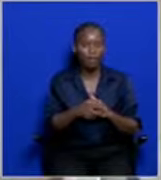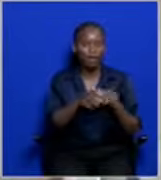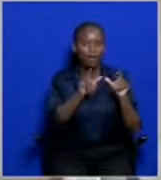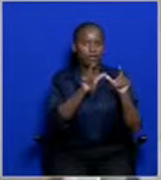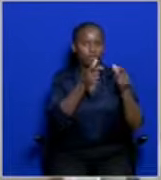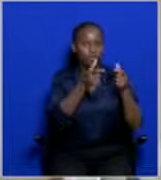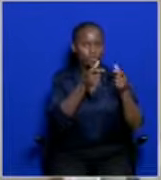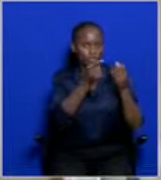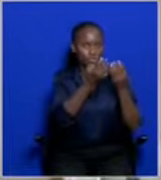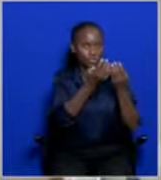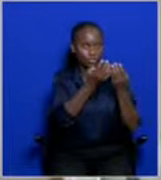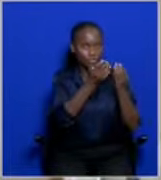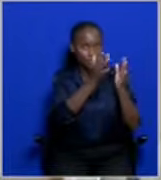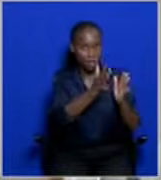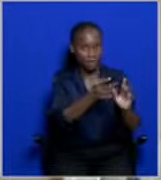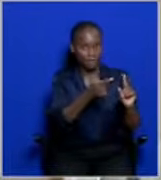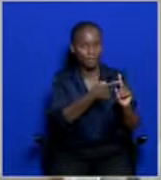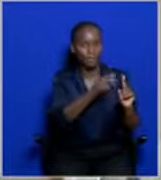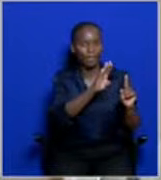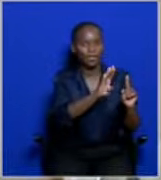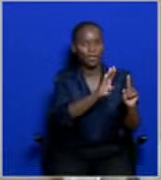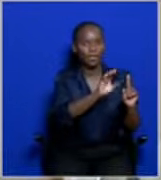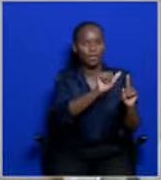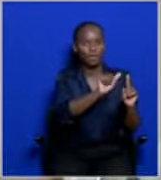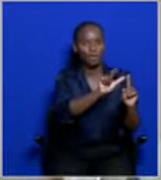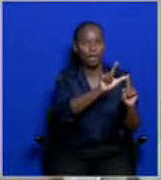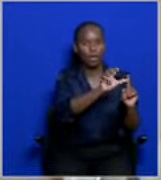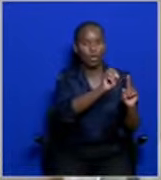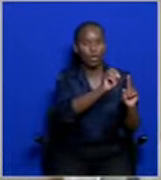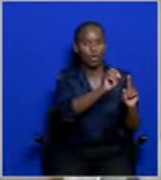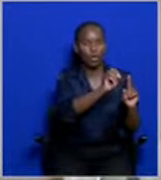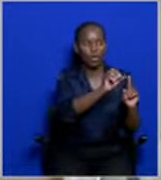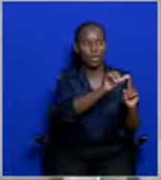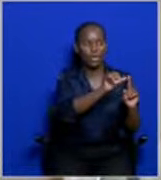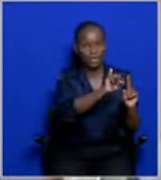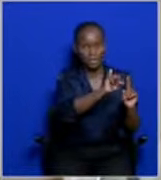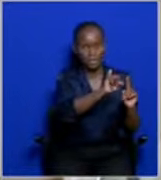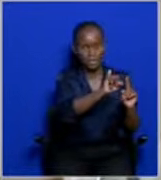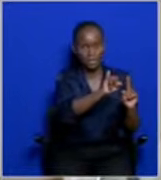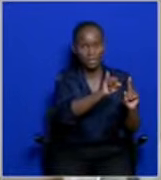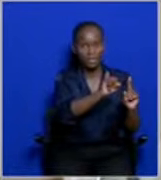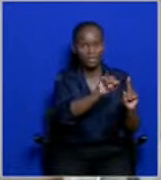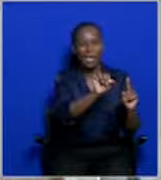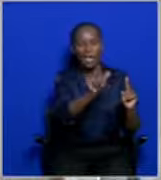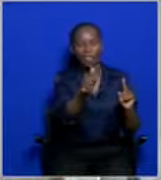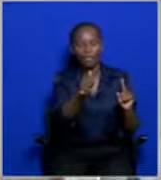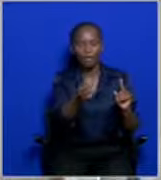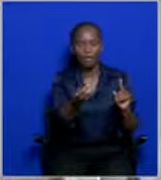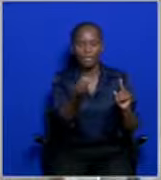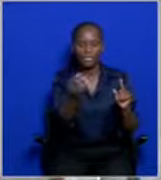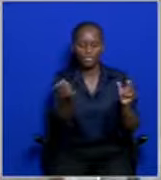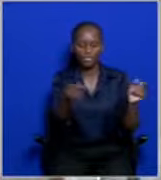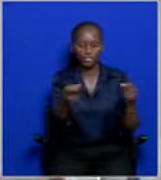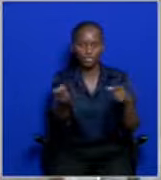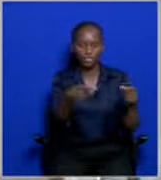messages that perhaps speak to the fact that EMPD members, and in particular in this